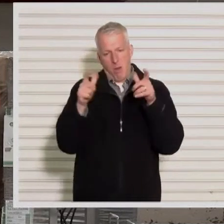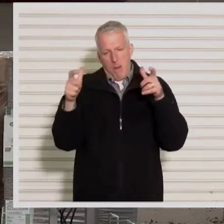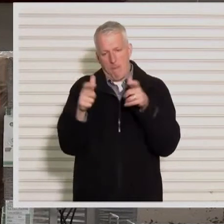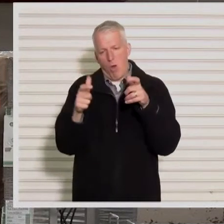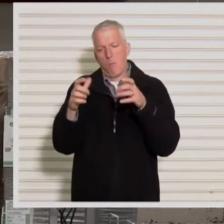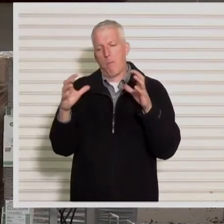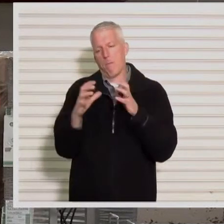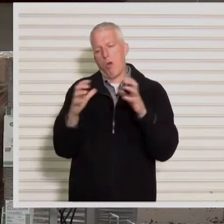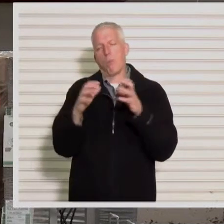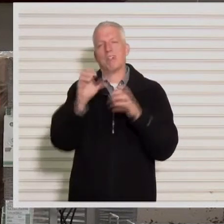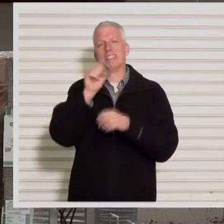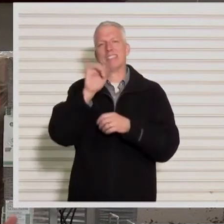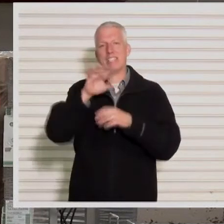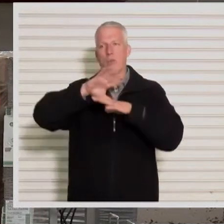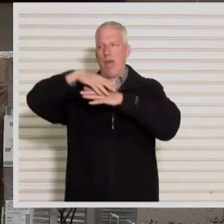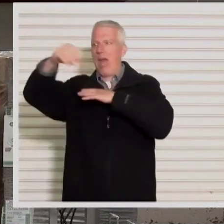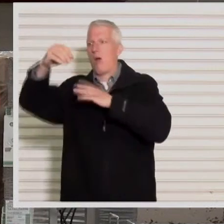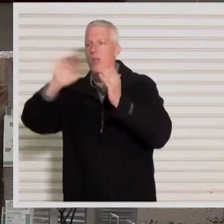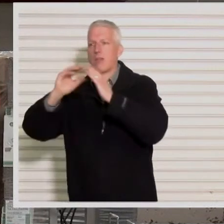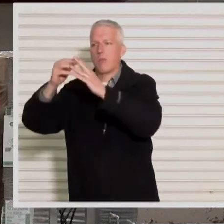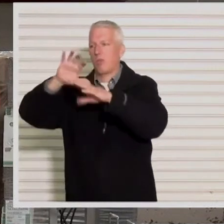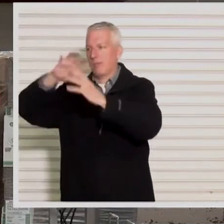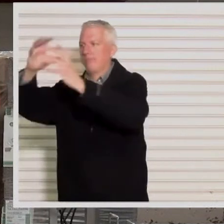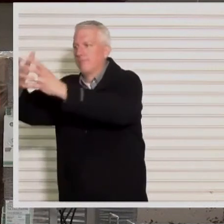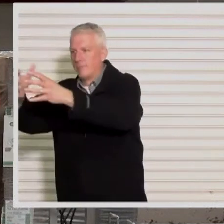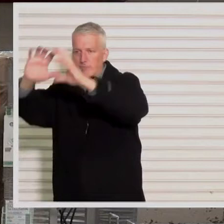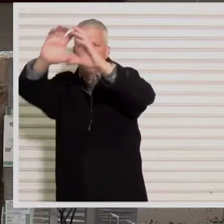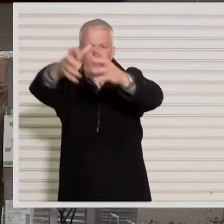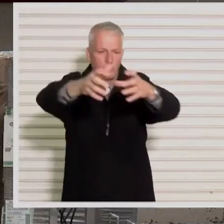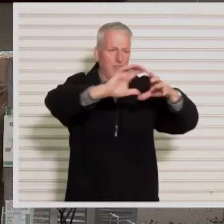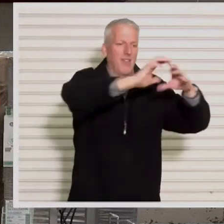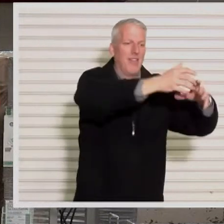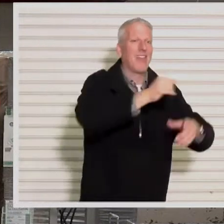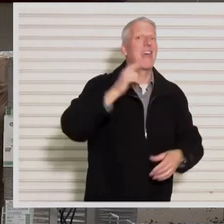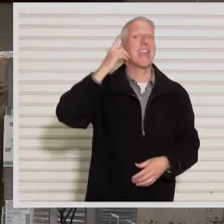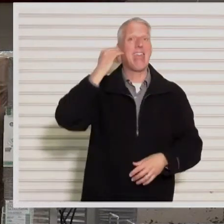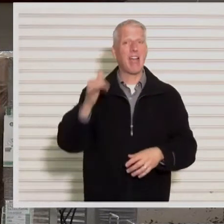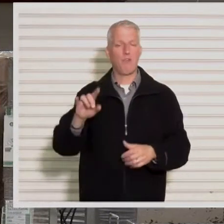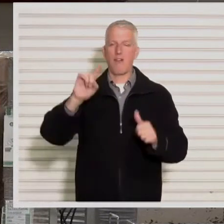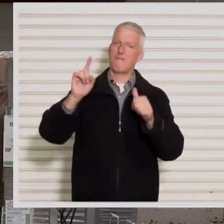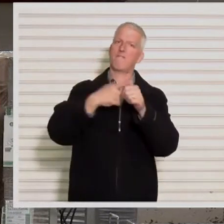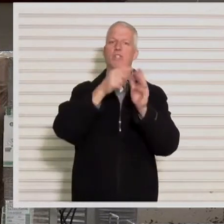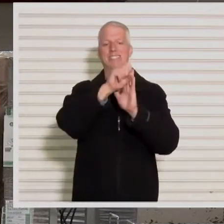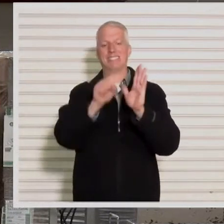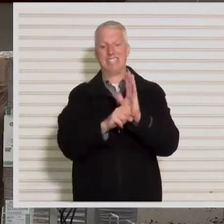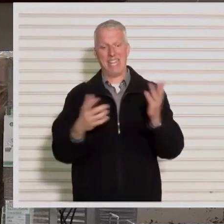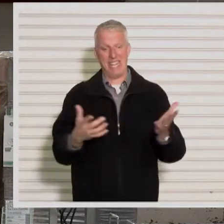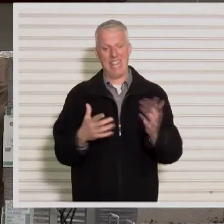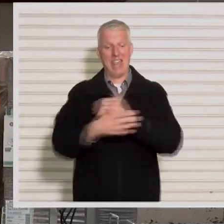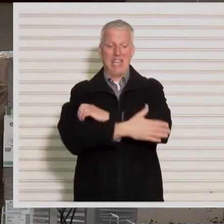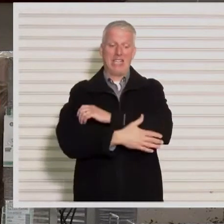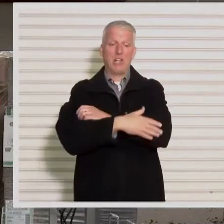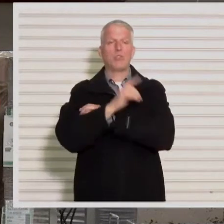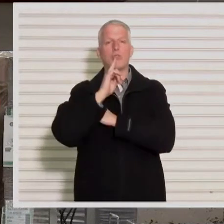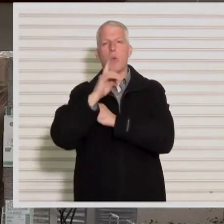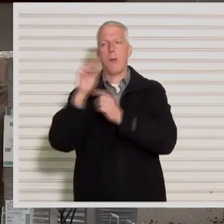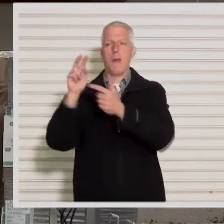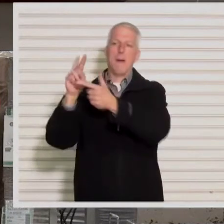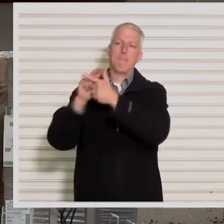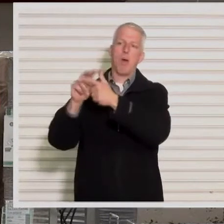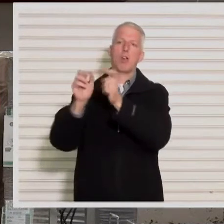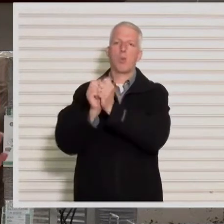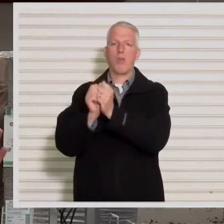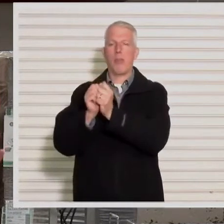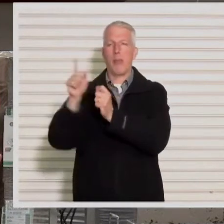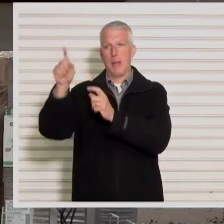community that are also part of that program. California was the first state in this country to partner with the Biden